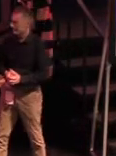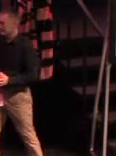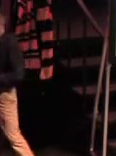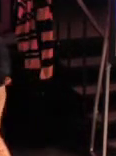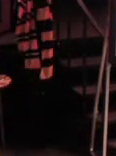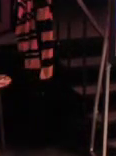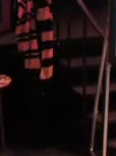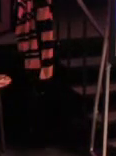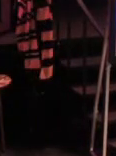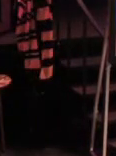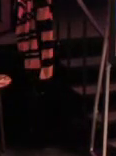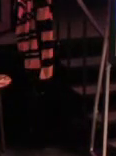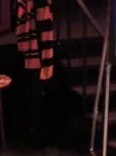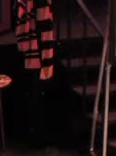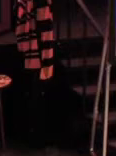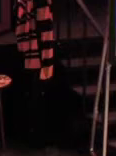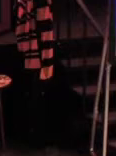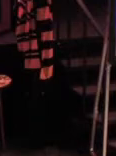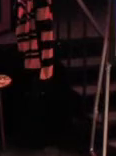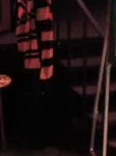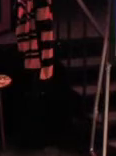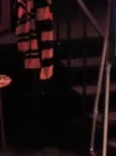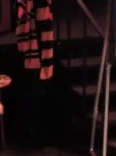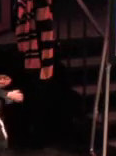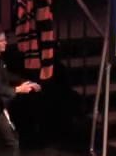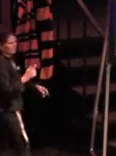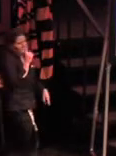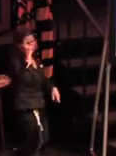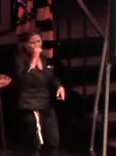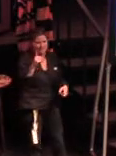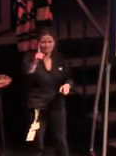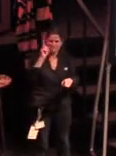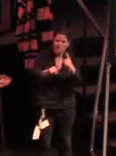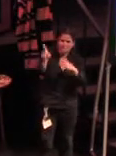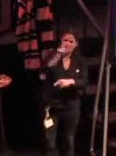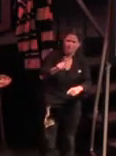But that's the bit I think most people find really hard because it feels uncomfortable.